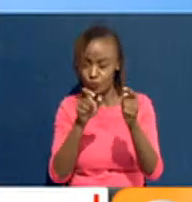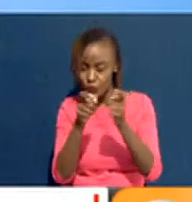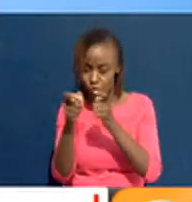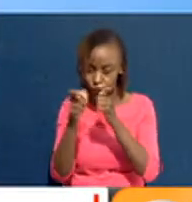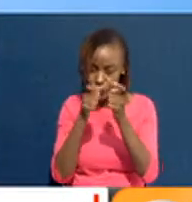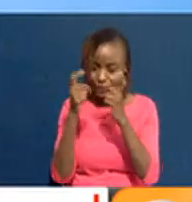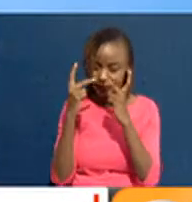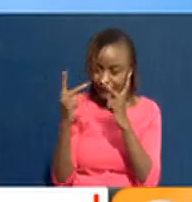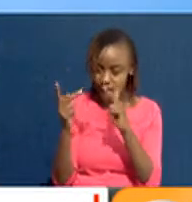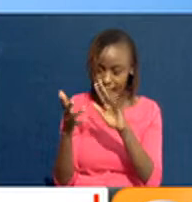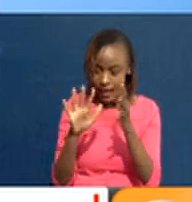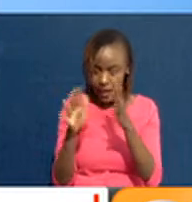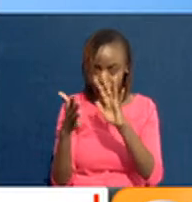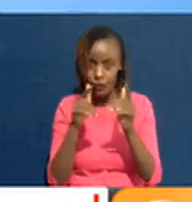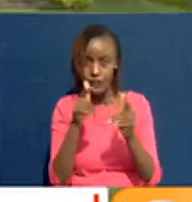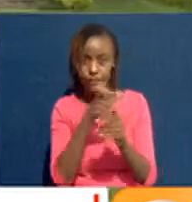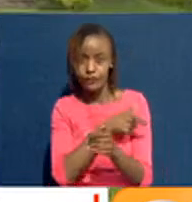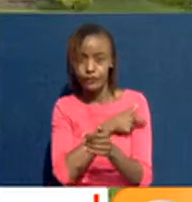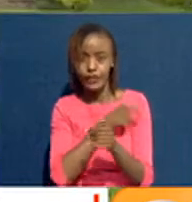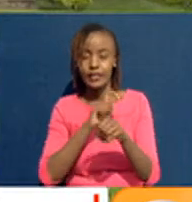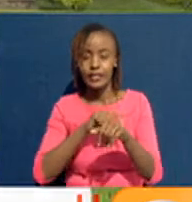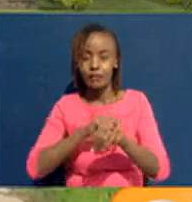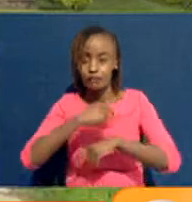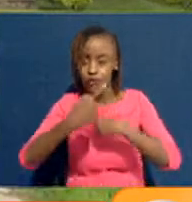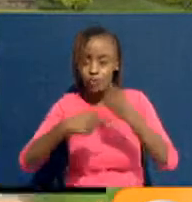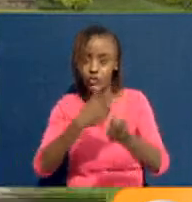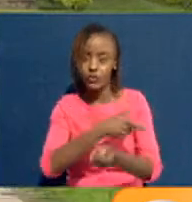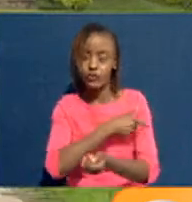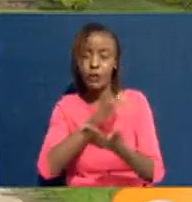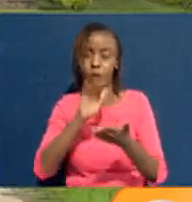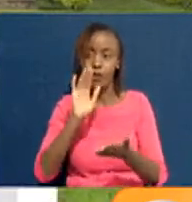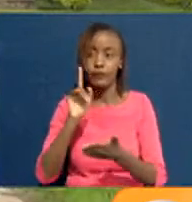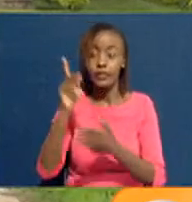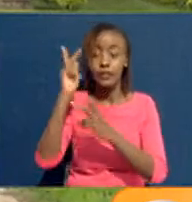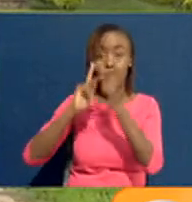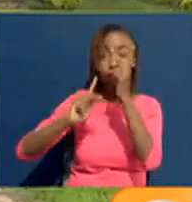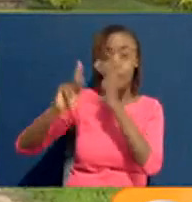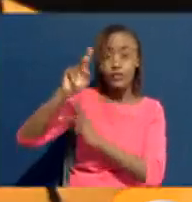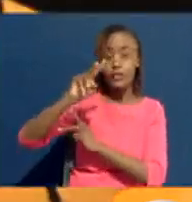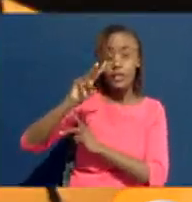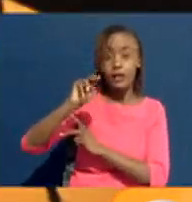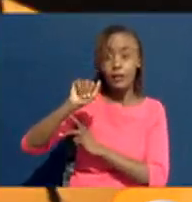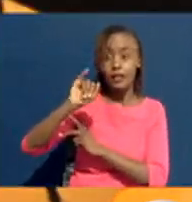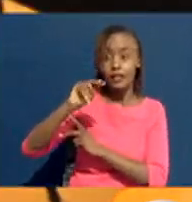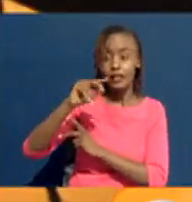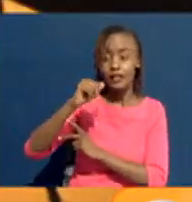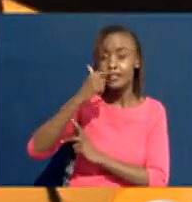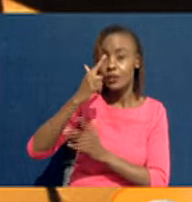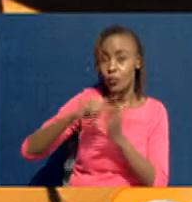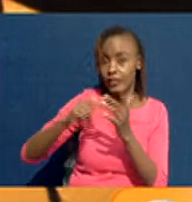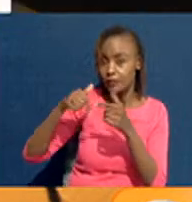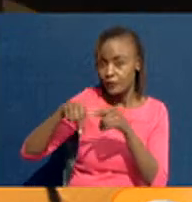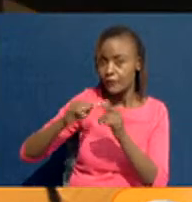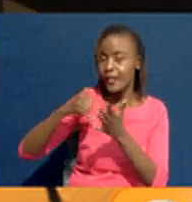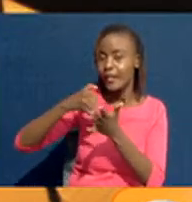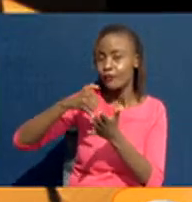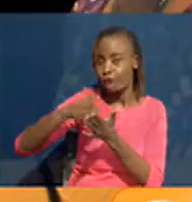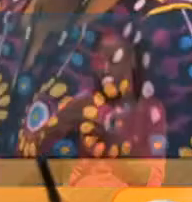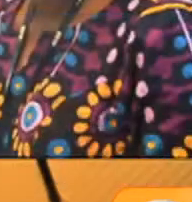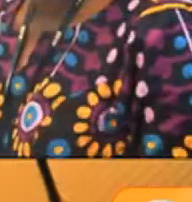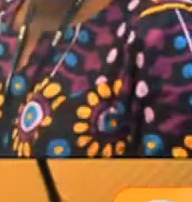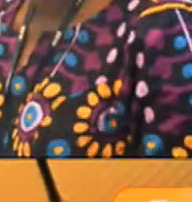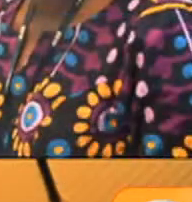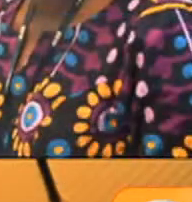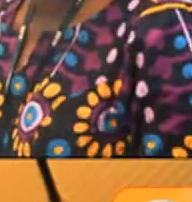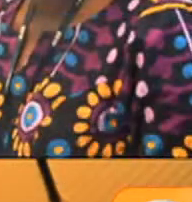the vaccine is rolled out. Professor Mainga hails the success of the research and the adoption of the vaccine as a